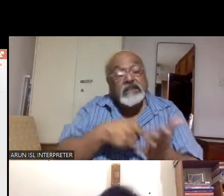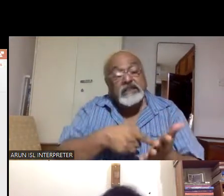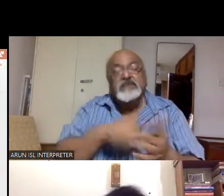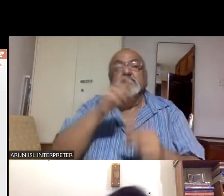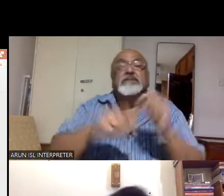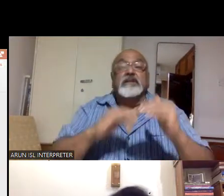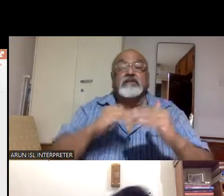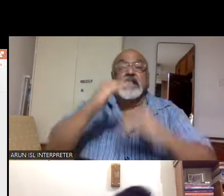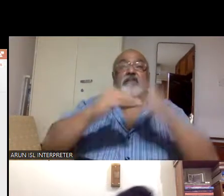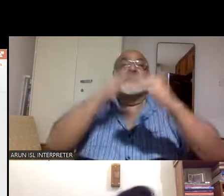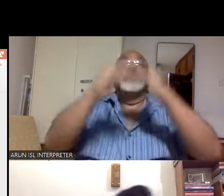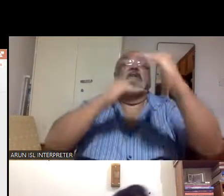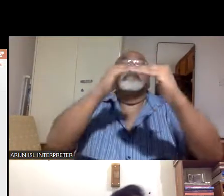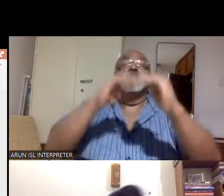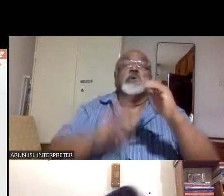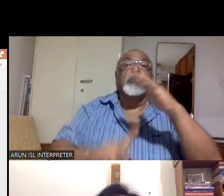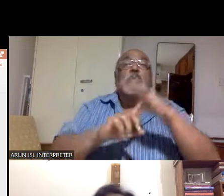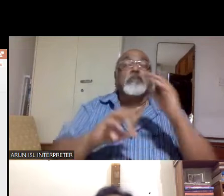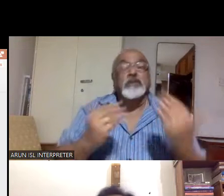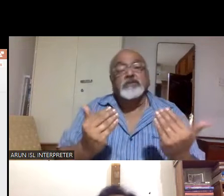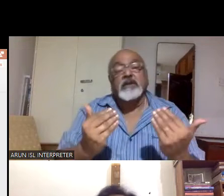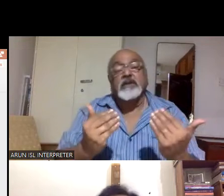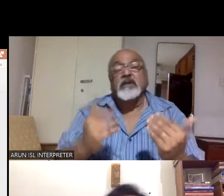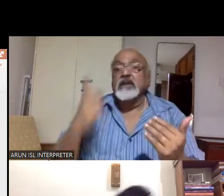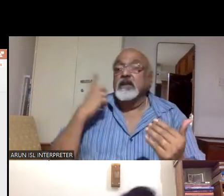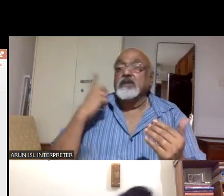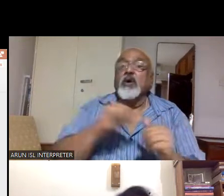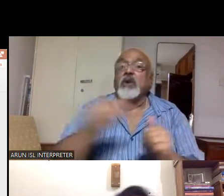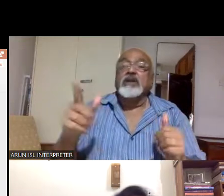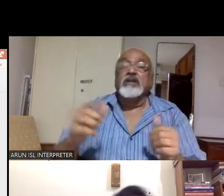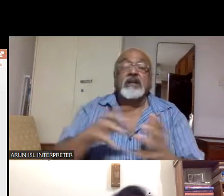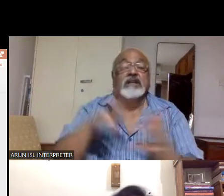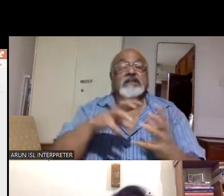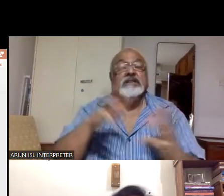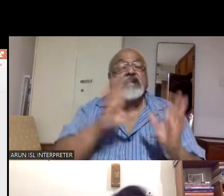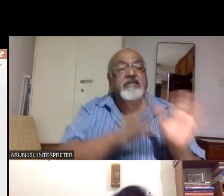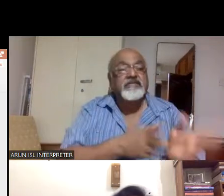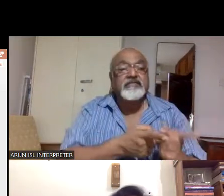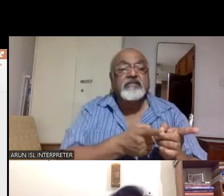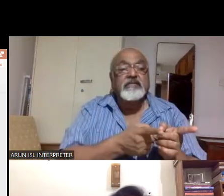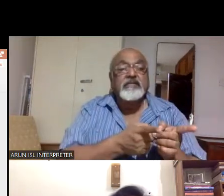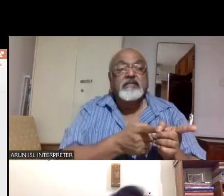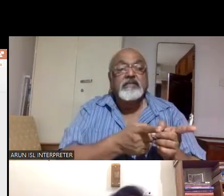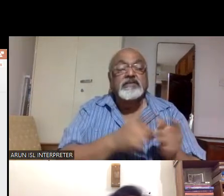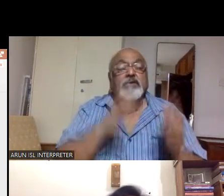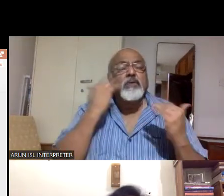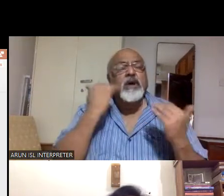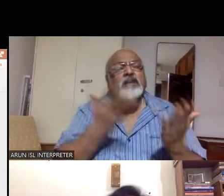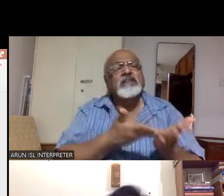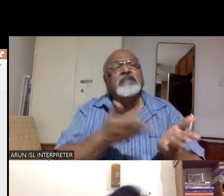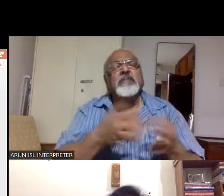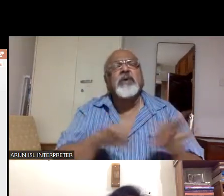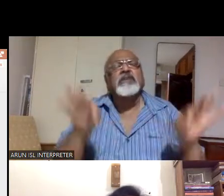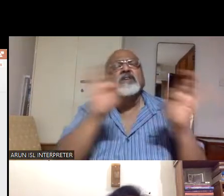to the top. So when we are talking about why this thing is so important, for me, this thing is